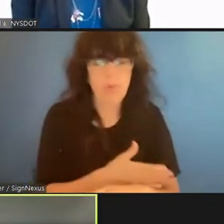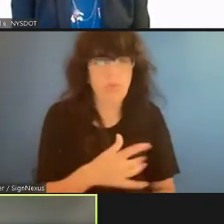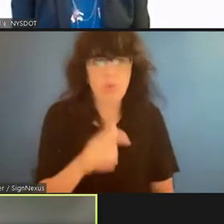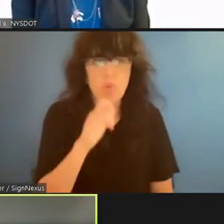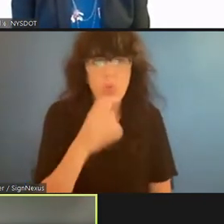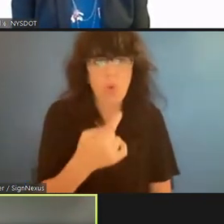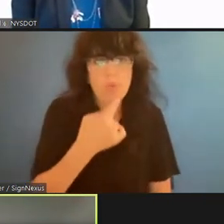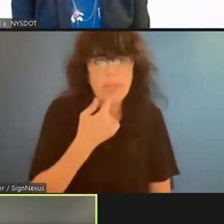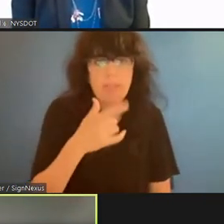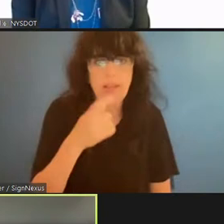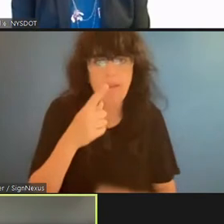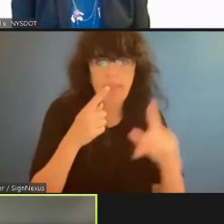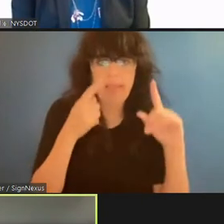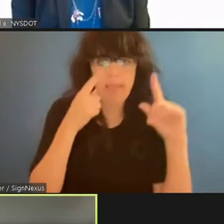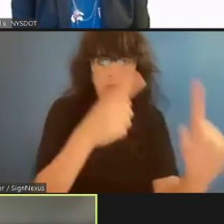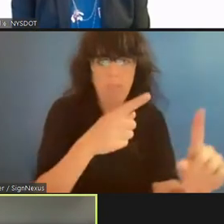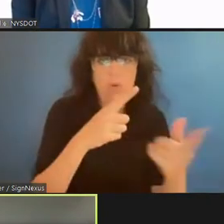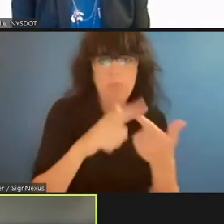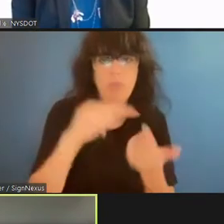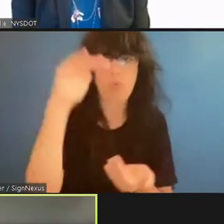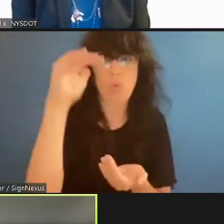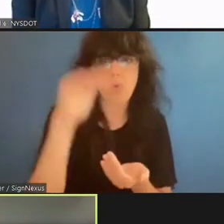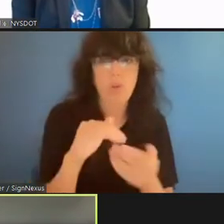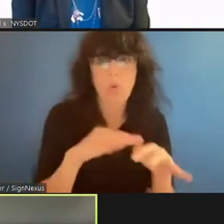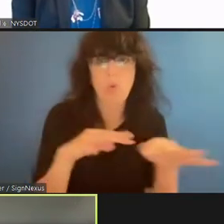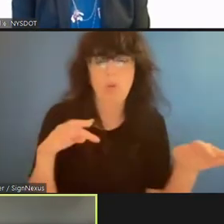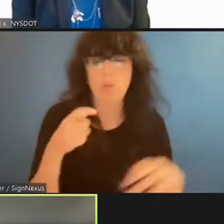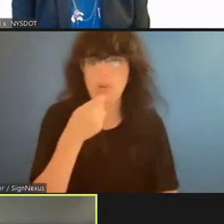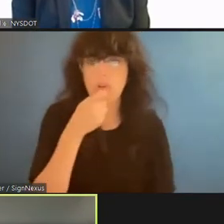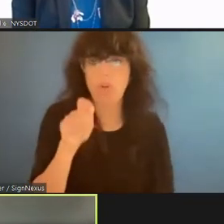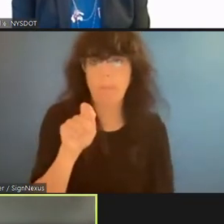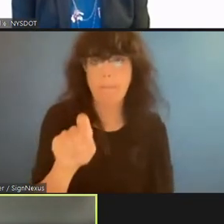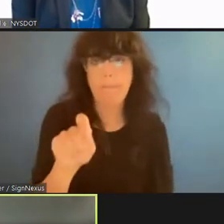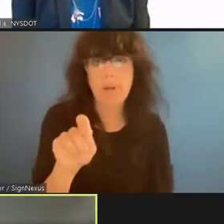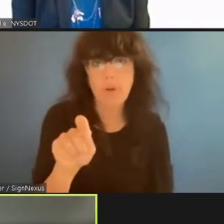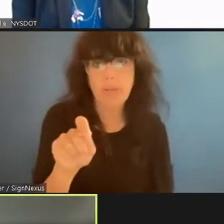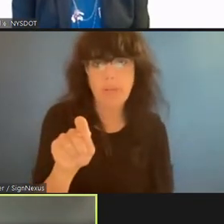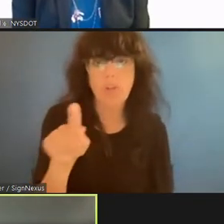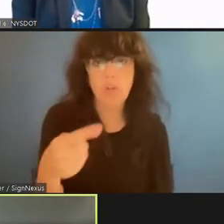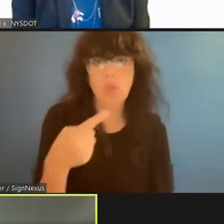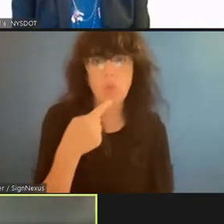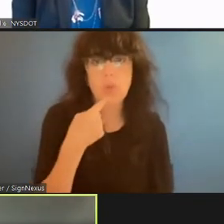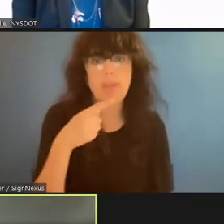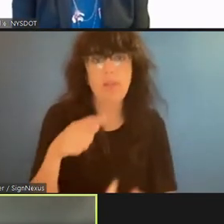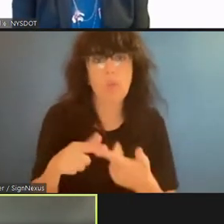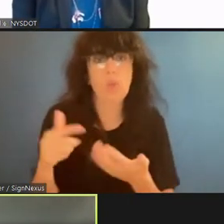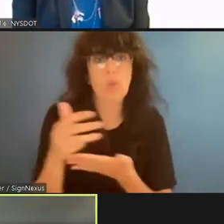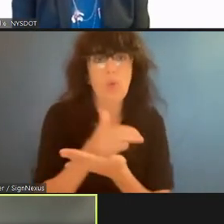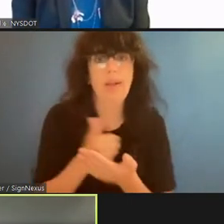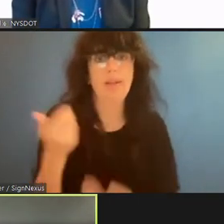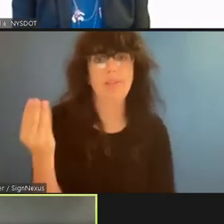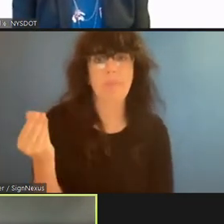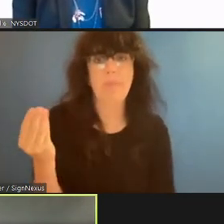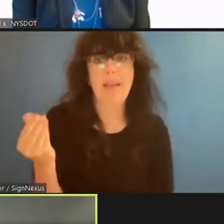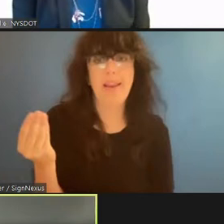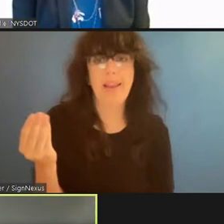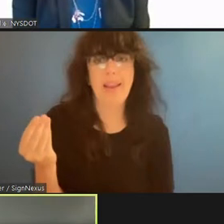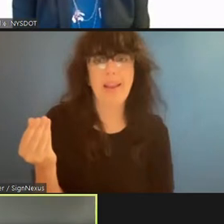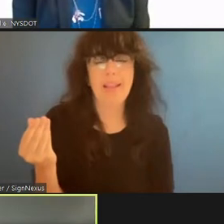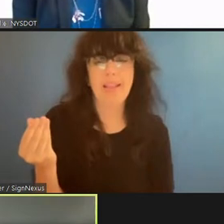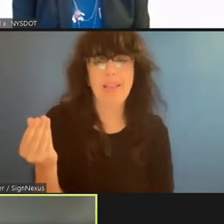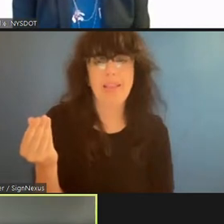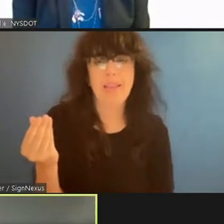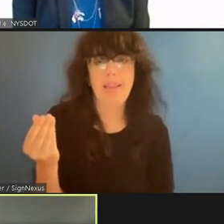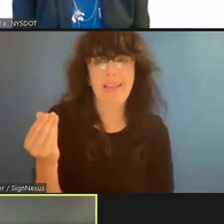purpose is to reduce congestion period you go on to say that to raise money so yeah i have to tend to